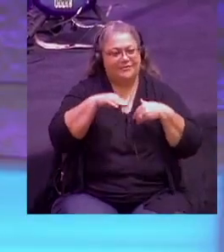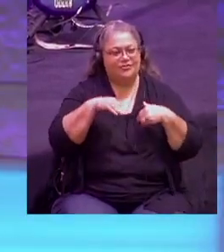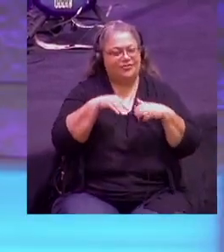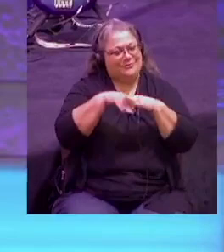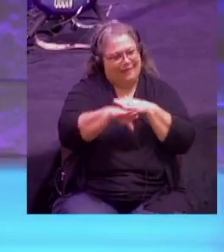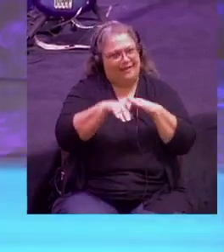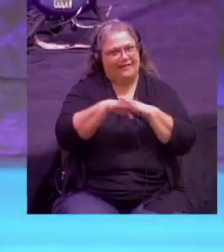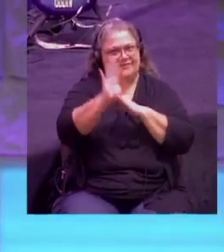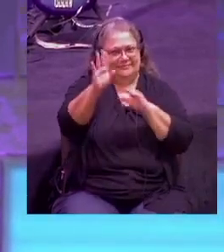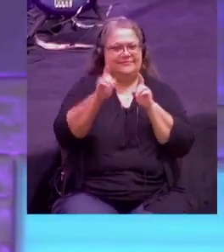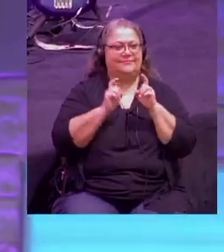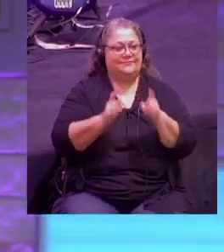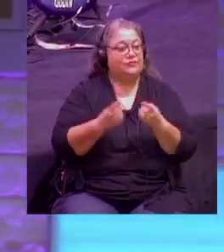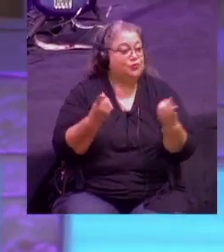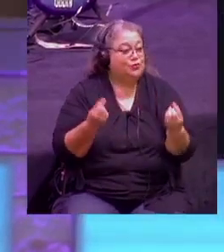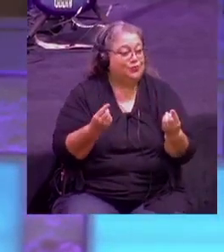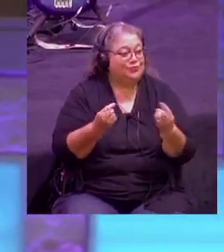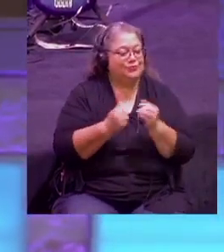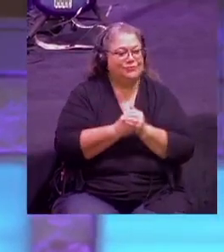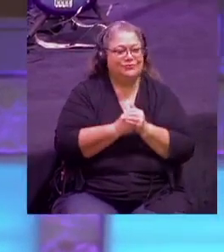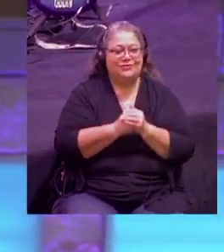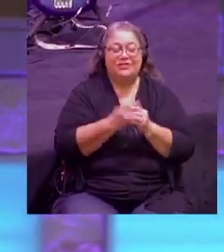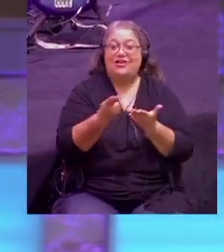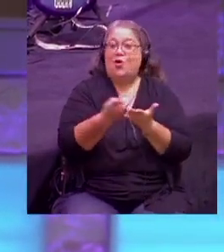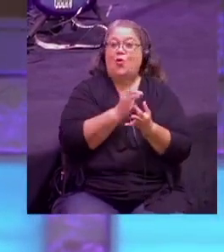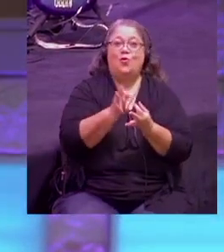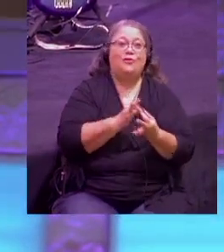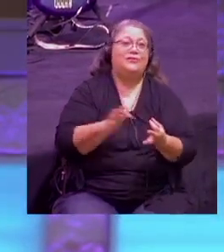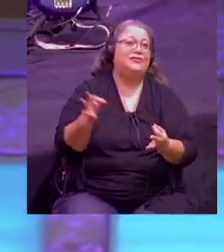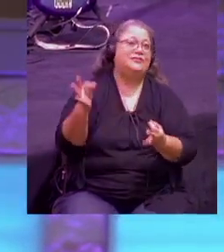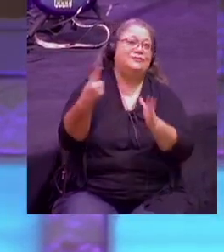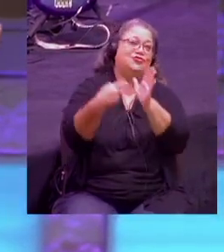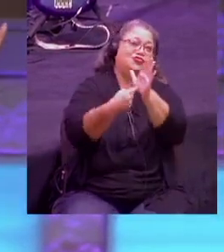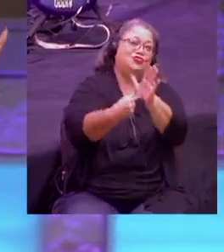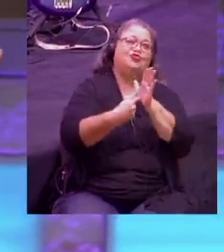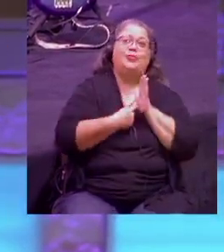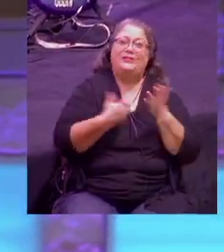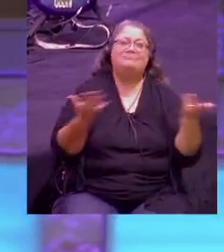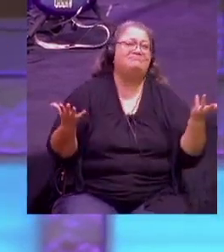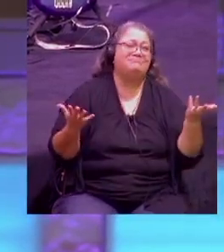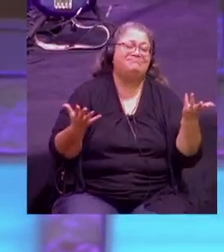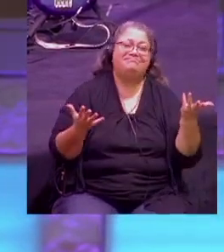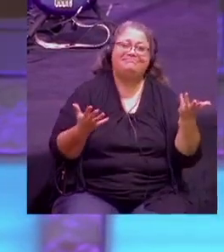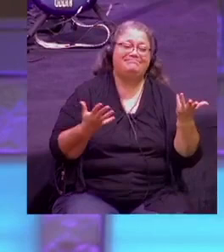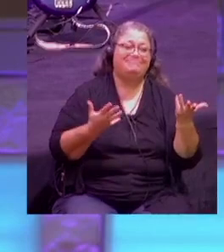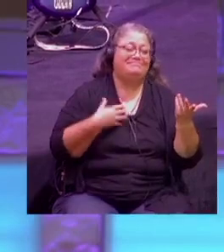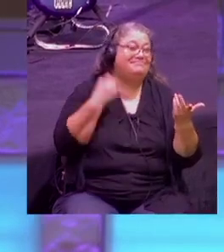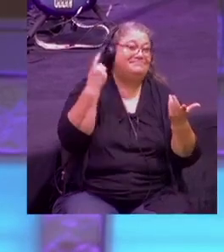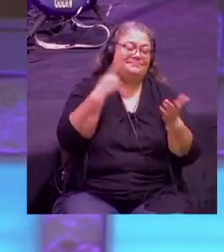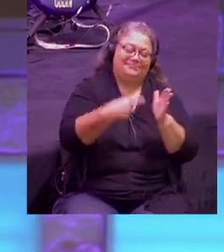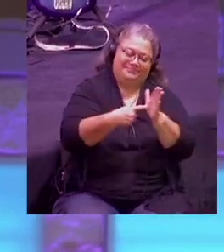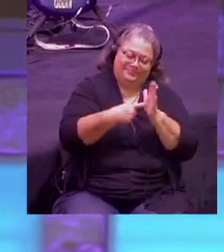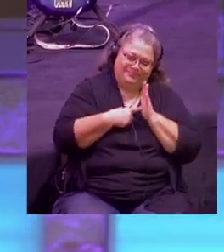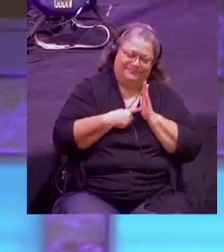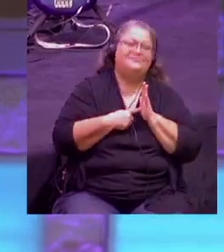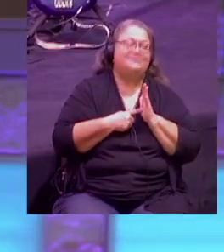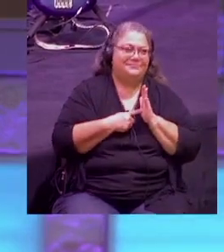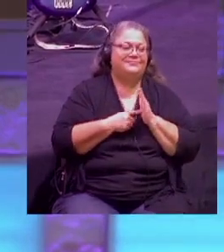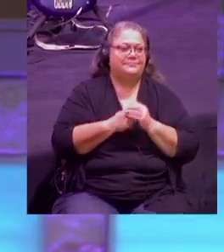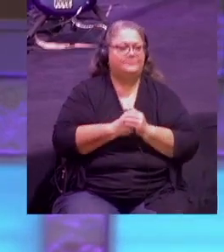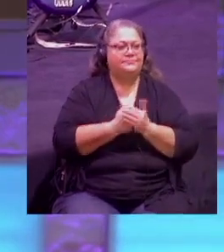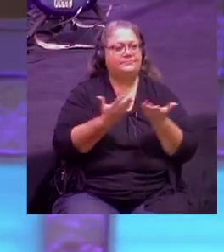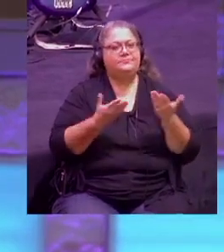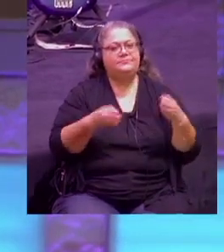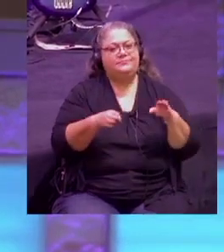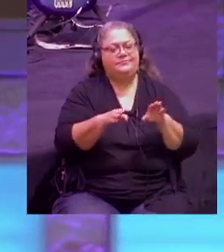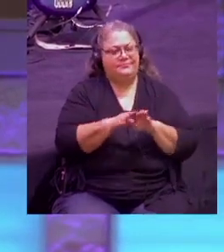gifts. And you know what you do? You just say, Holy Spirit, show me. Reveal it to me. I want to close with